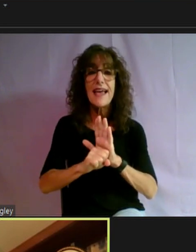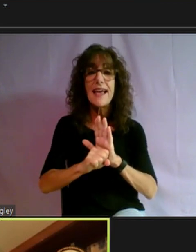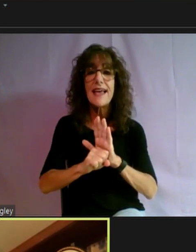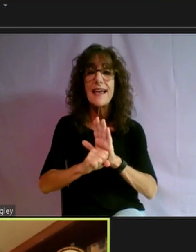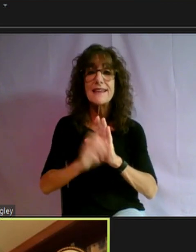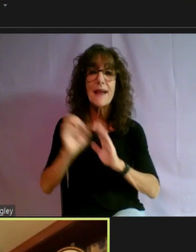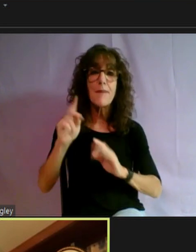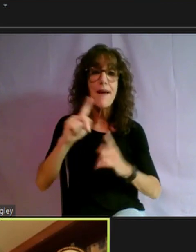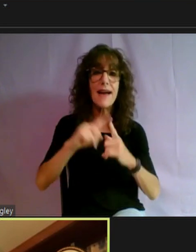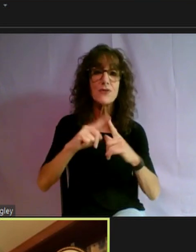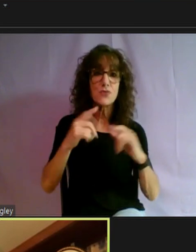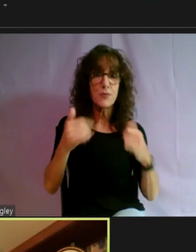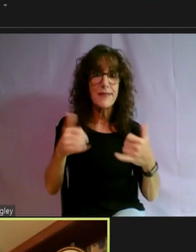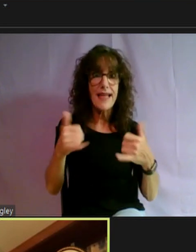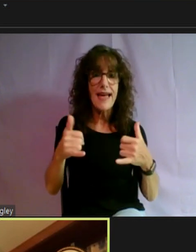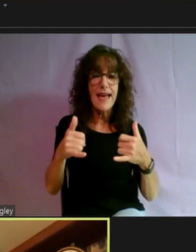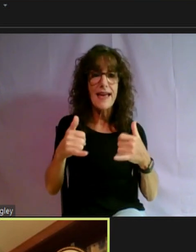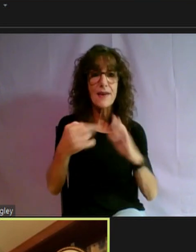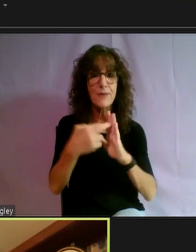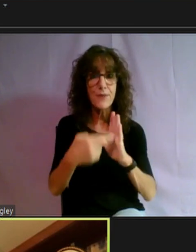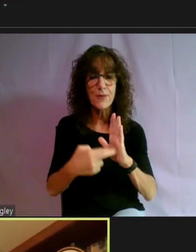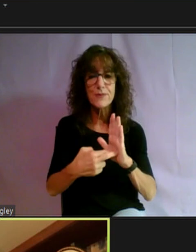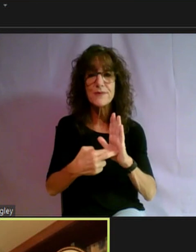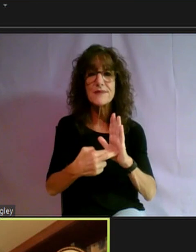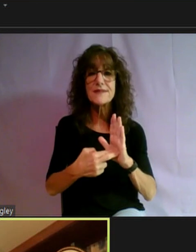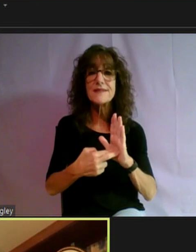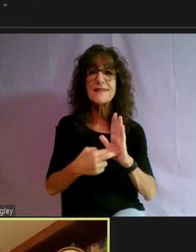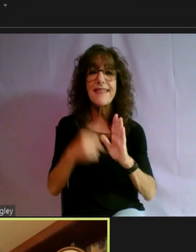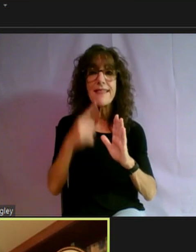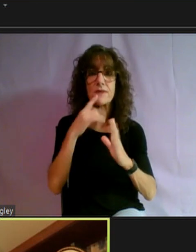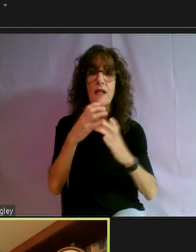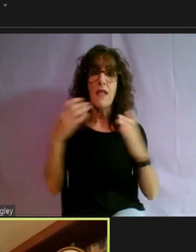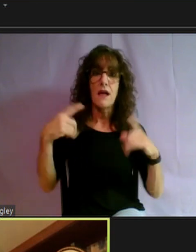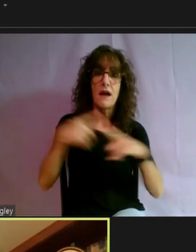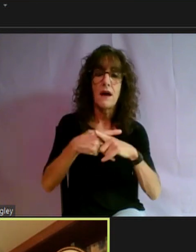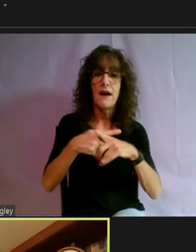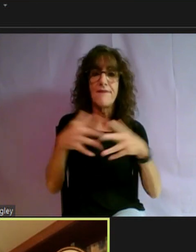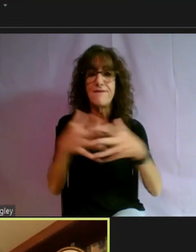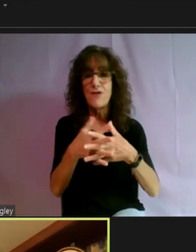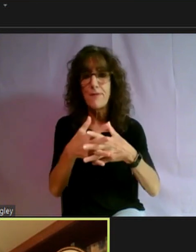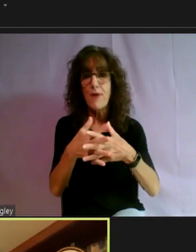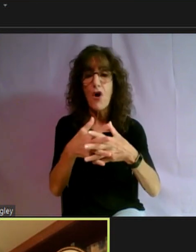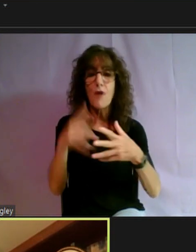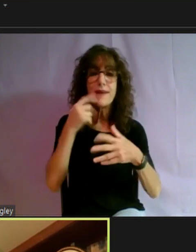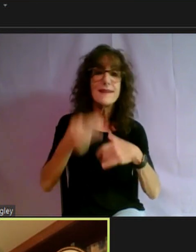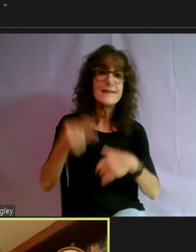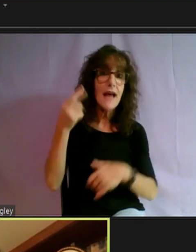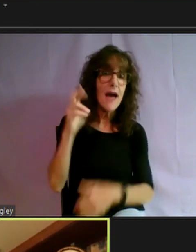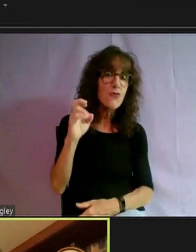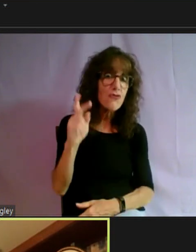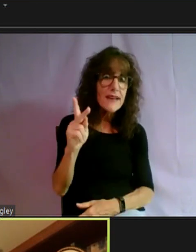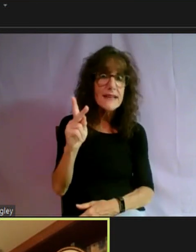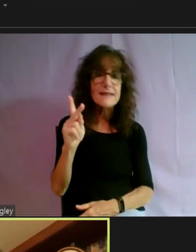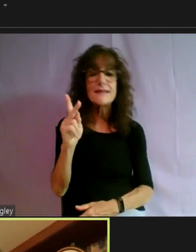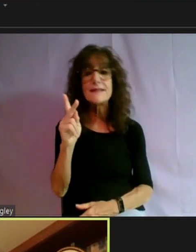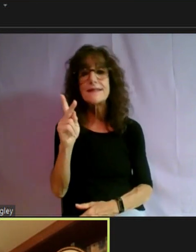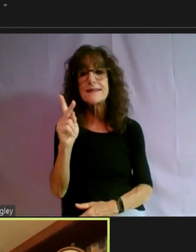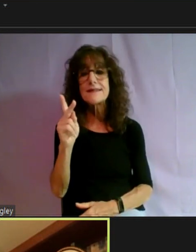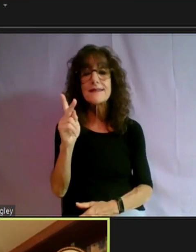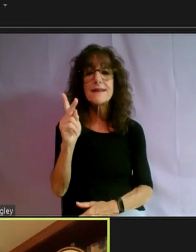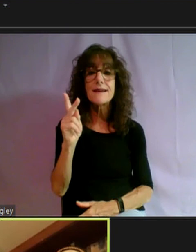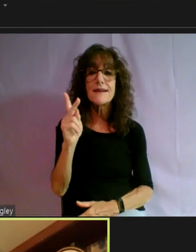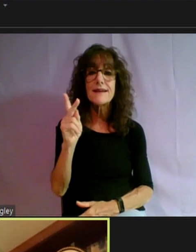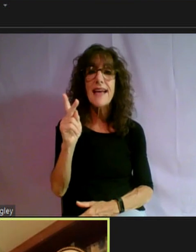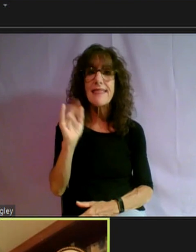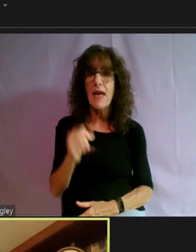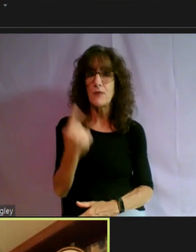play guidelines. There was, of course, a lot of controversy over football because it was considered high risk, and that was the